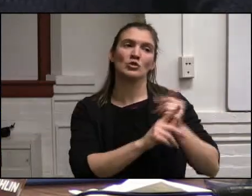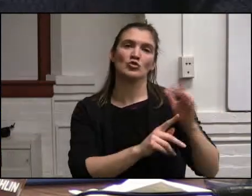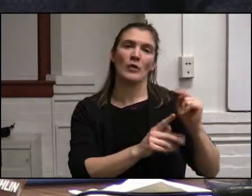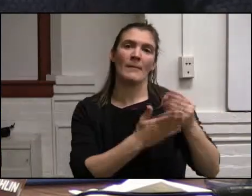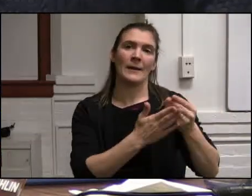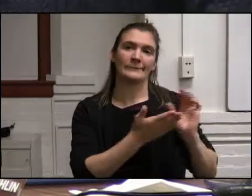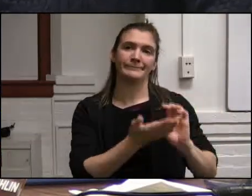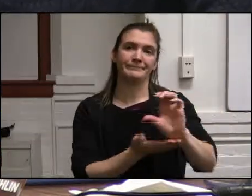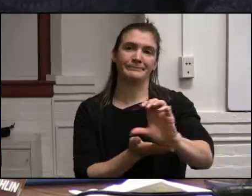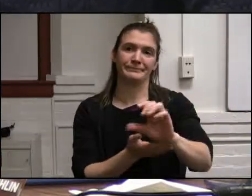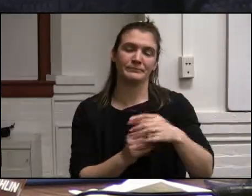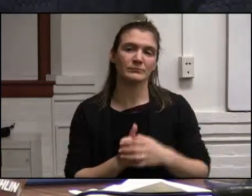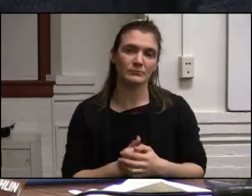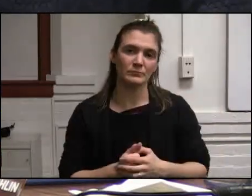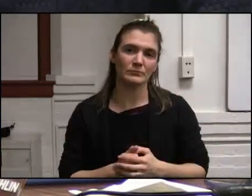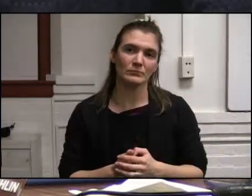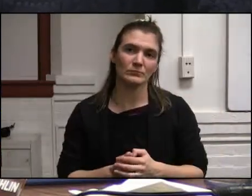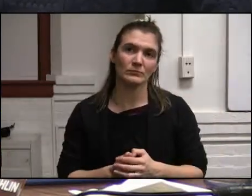be at